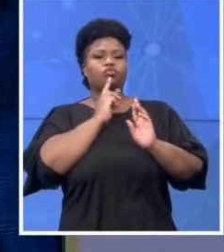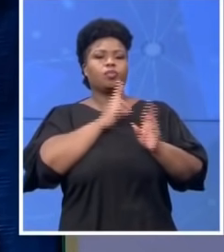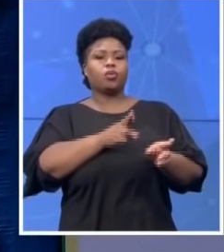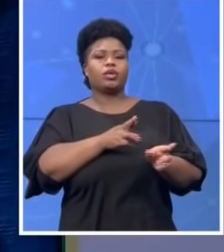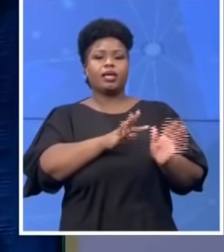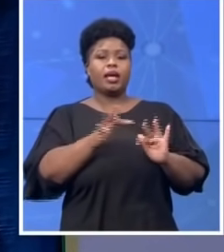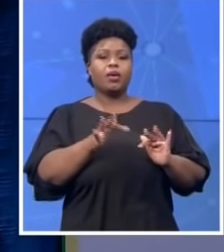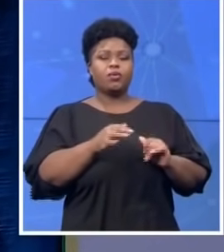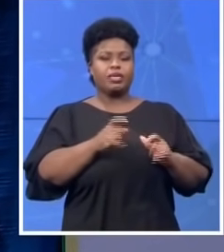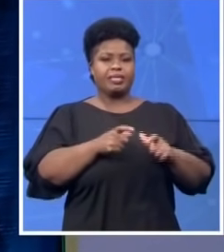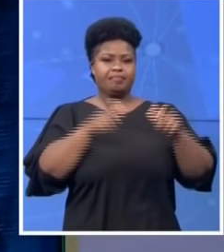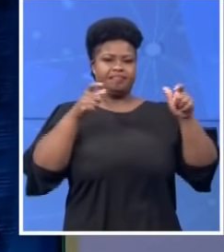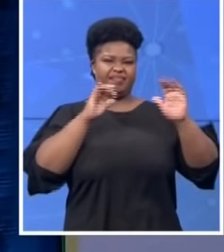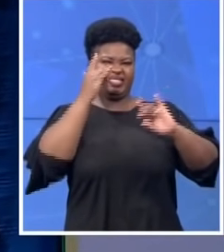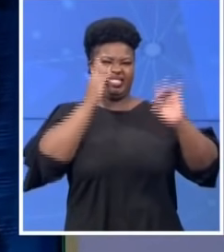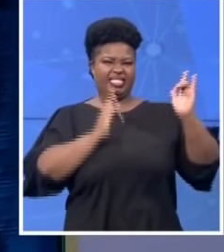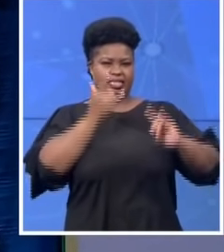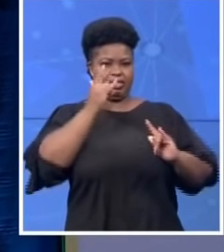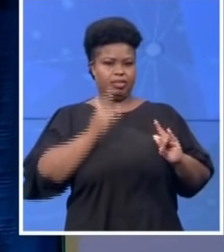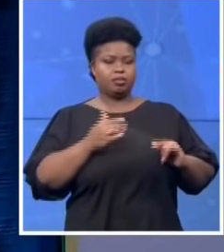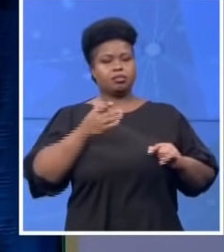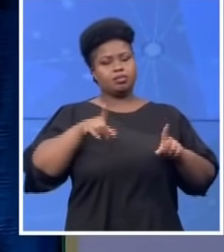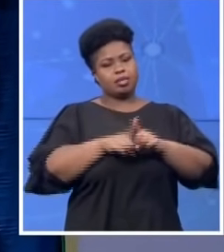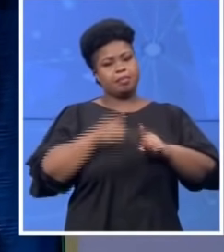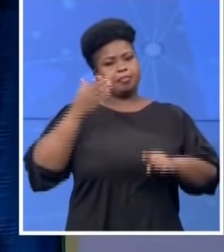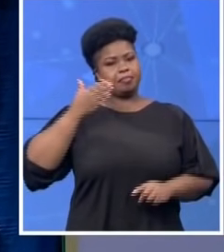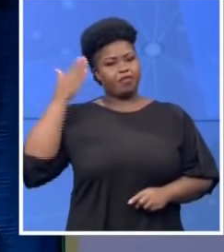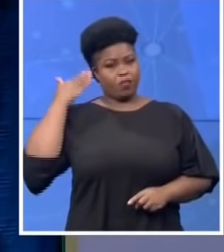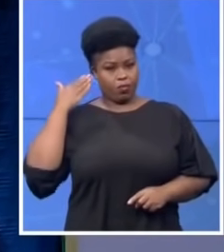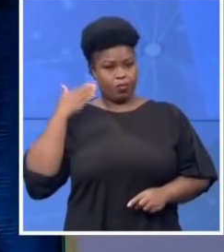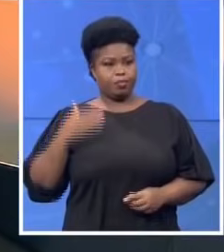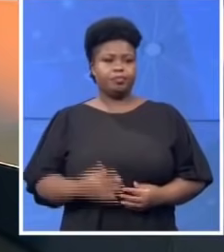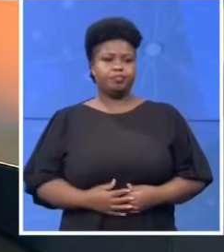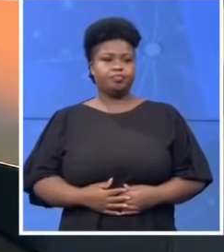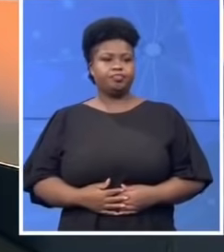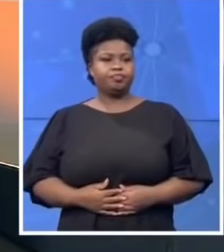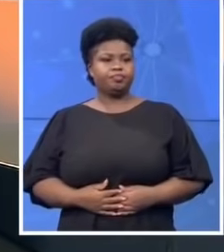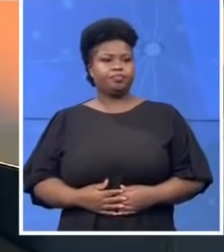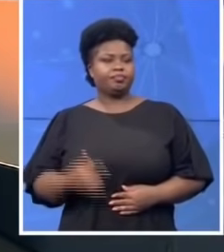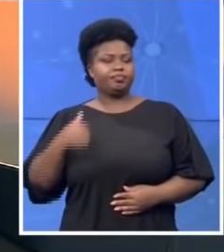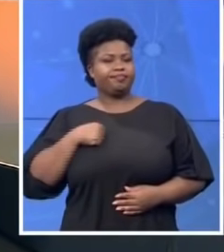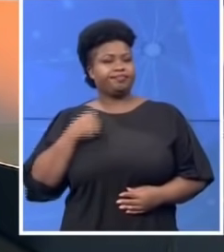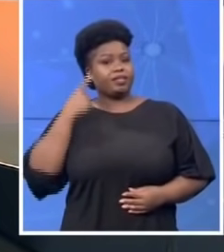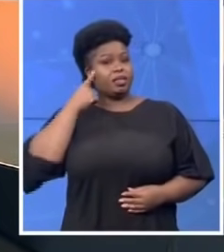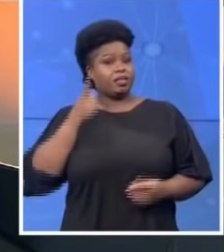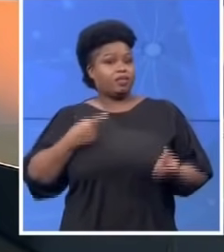previously. And I think for us it's also ease of